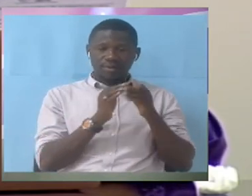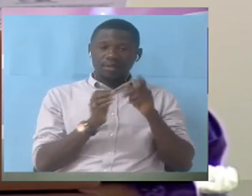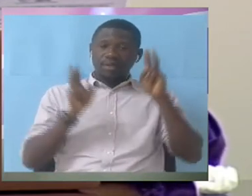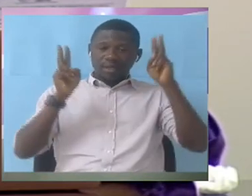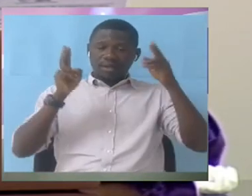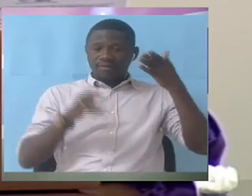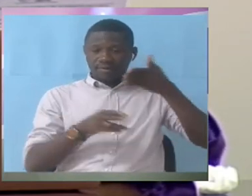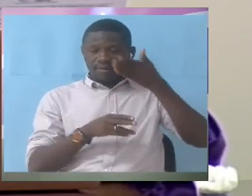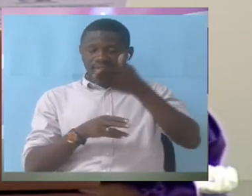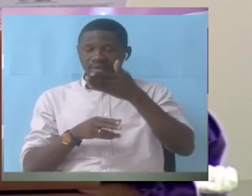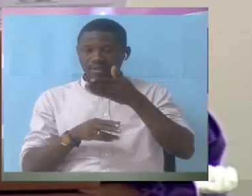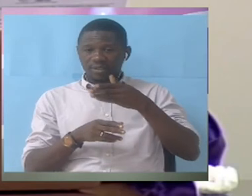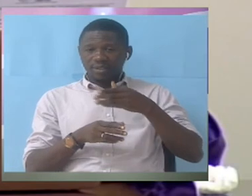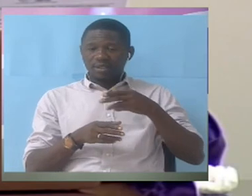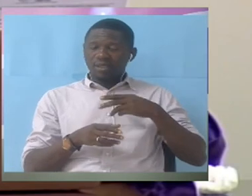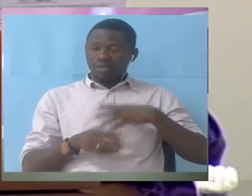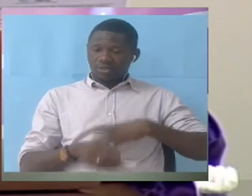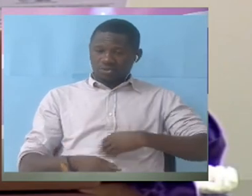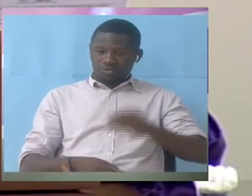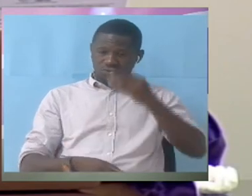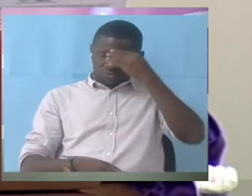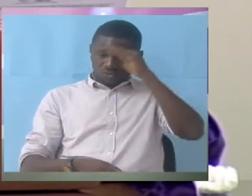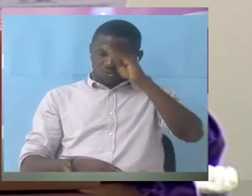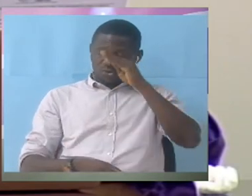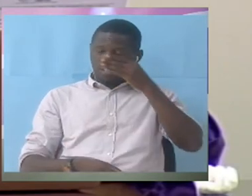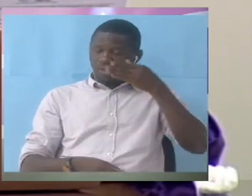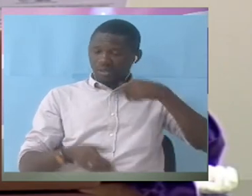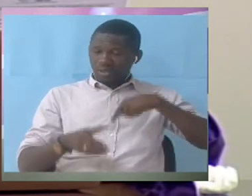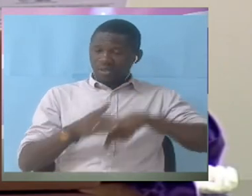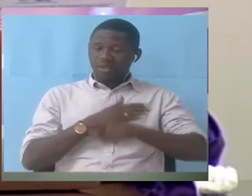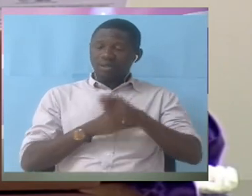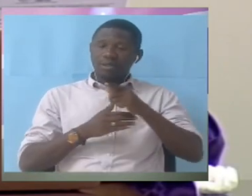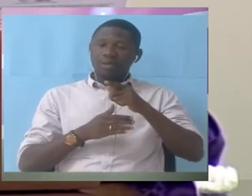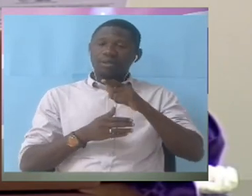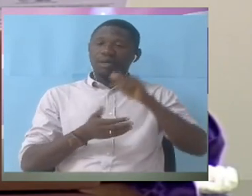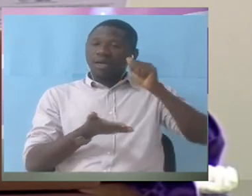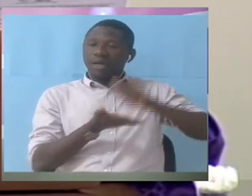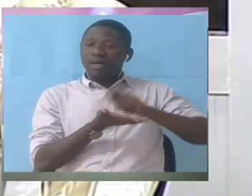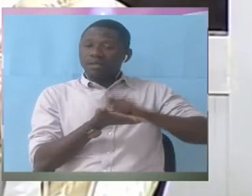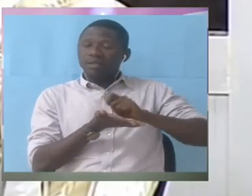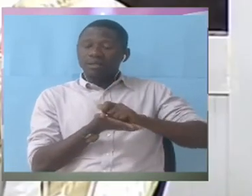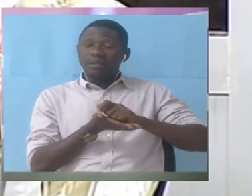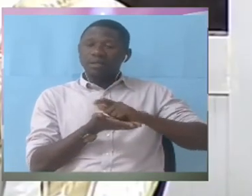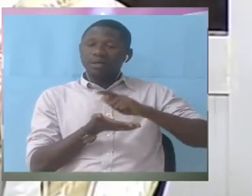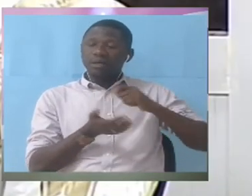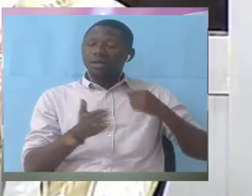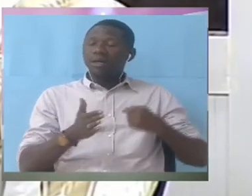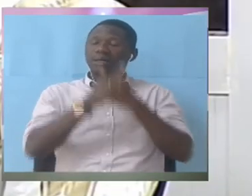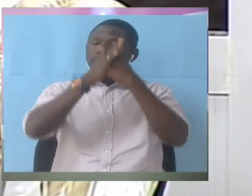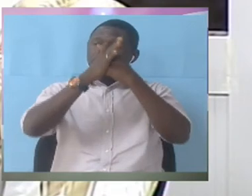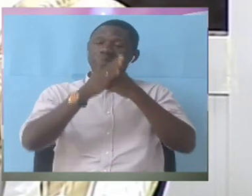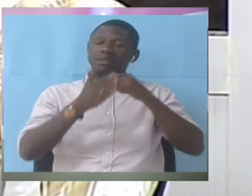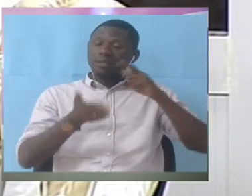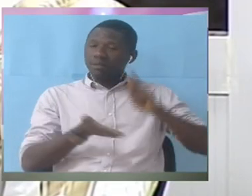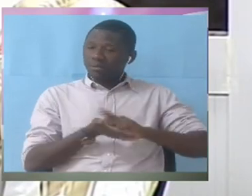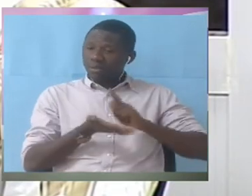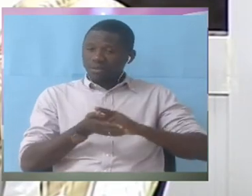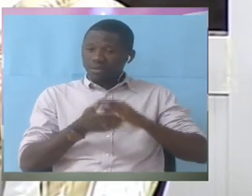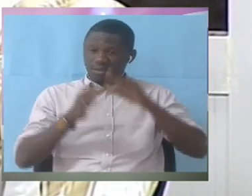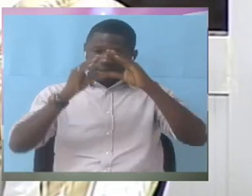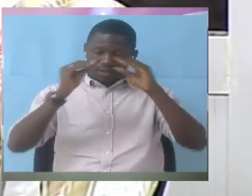a so-called son in the ANE wax nga ne dem na seet ko xamne mu ngi tedon ANE ko xamne mu ne domam